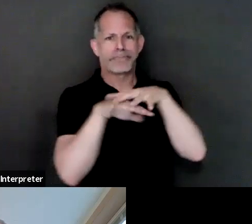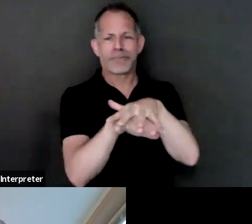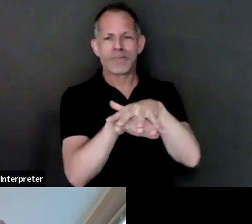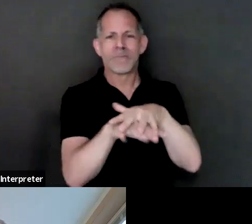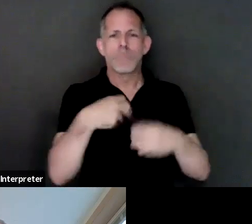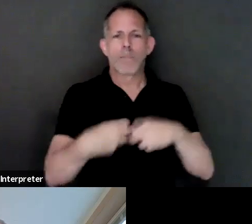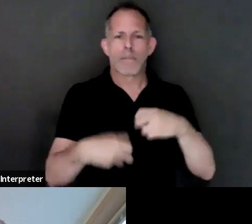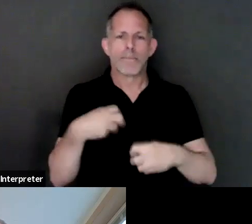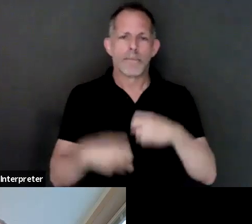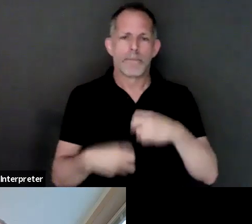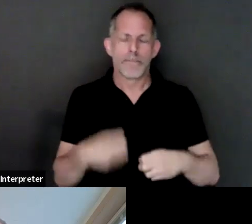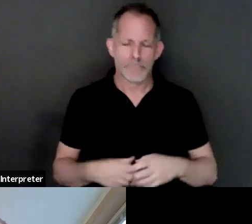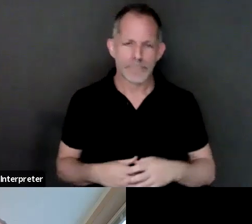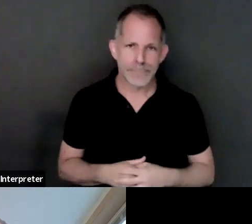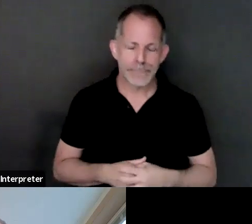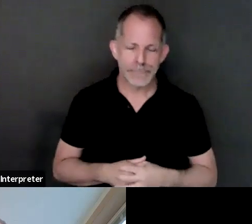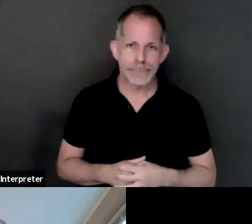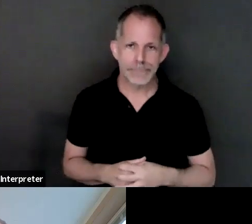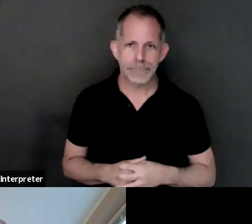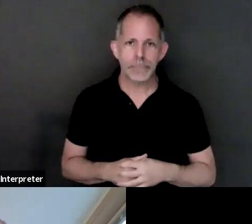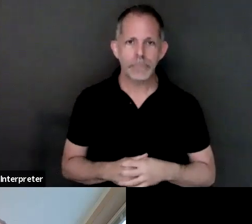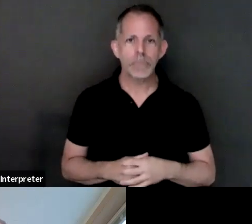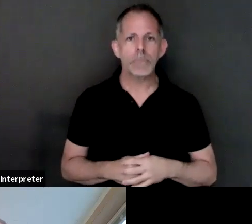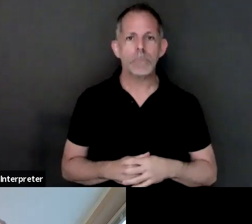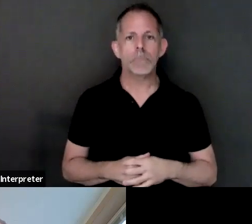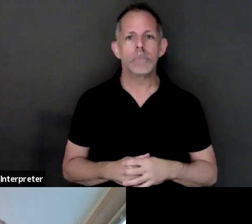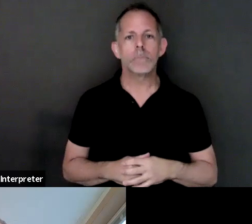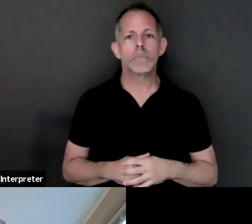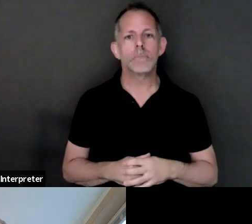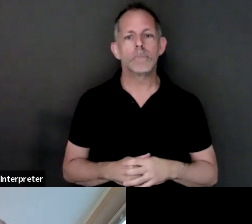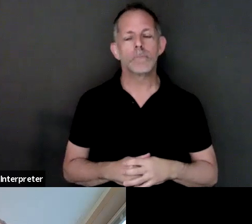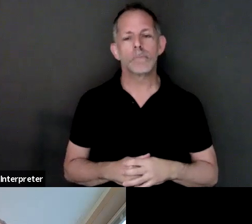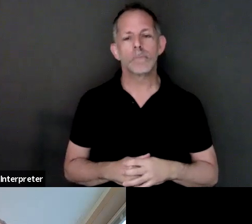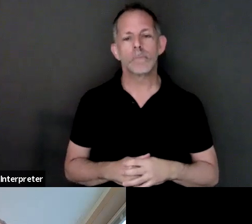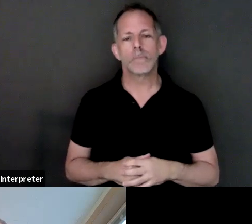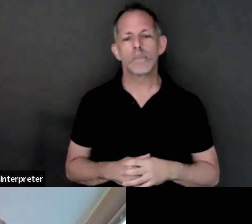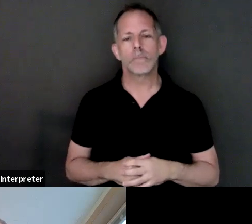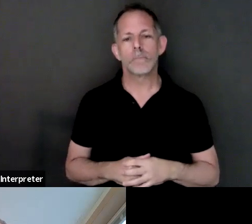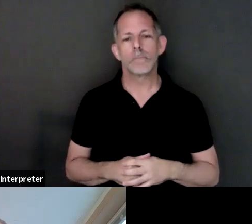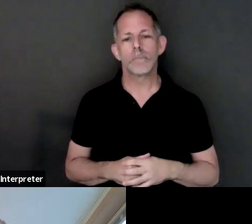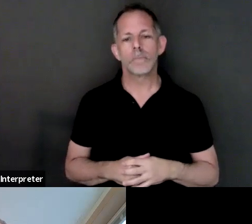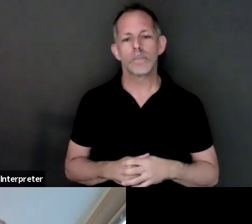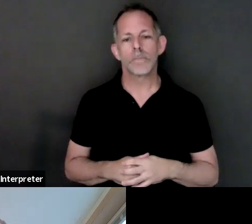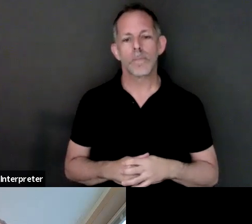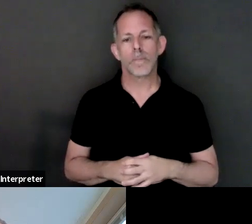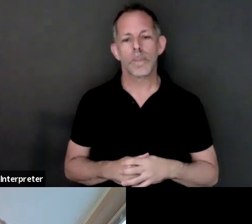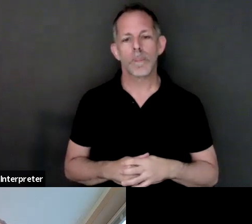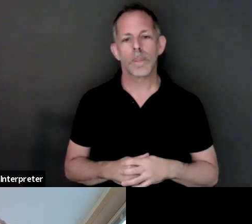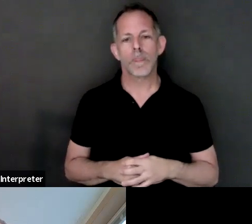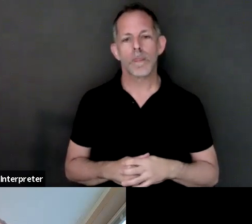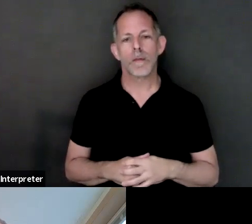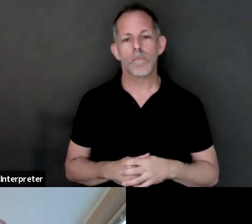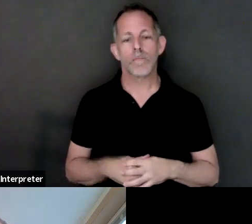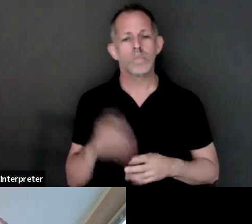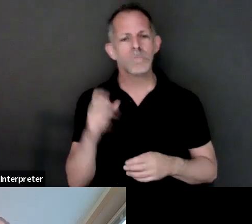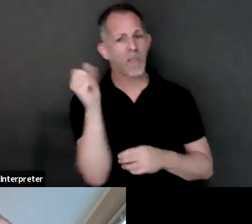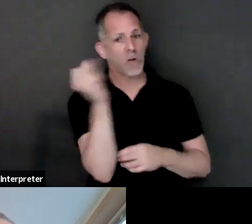and hospitalizations where they are, how close do you think we are to seeing more restrictive measures reimposed?